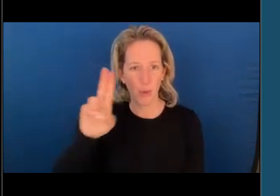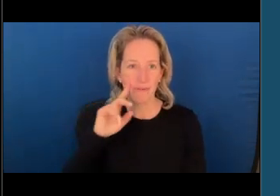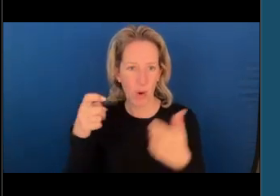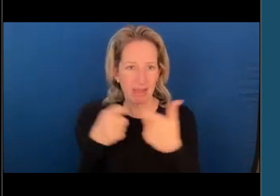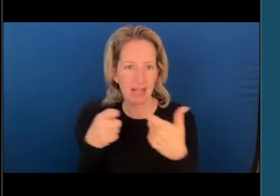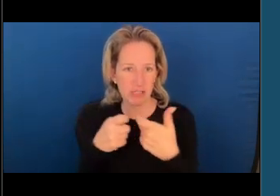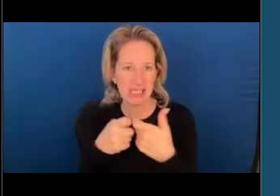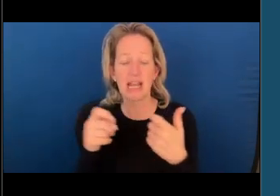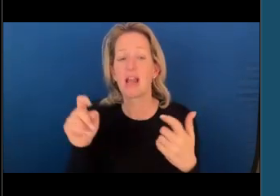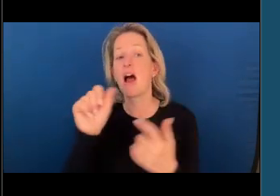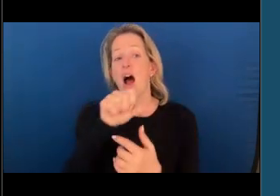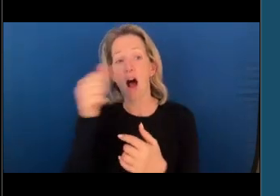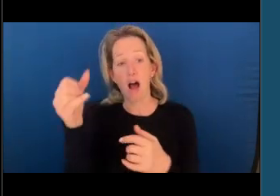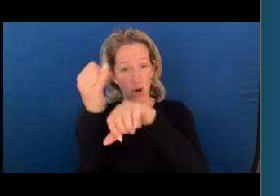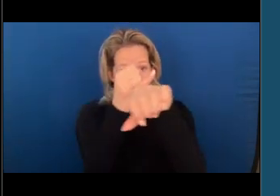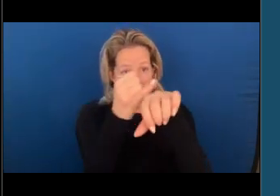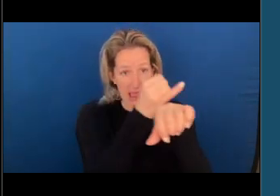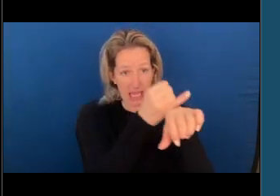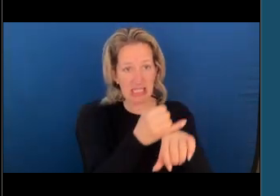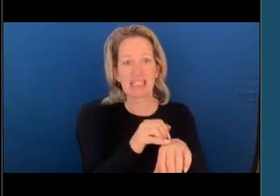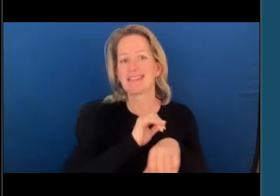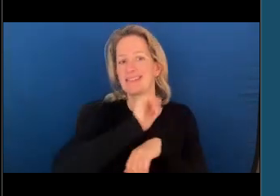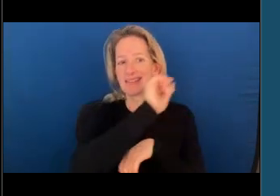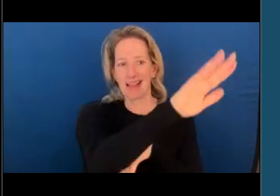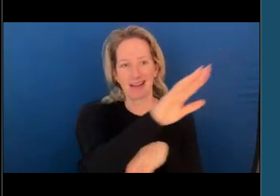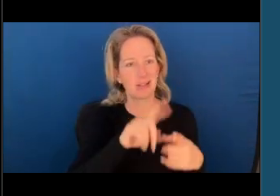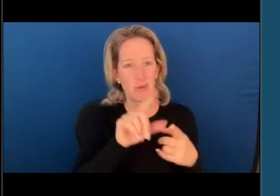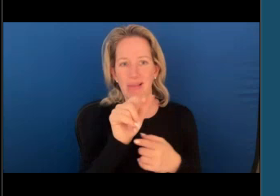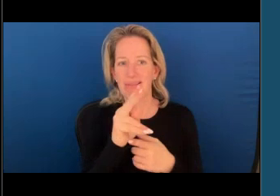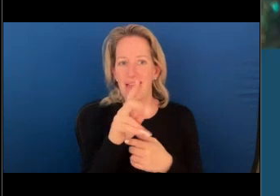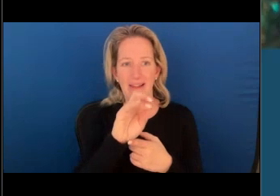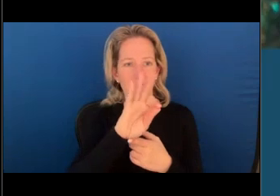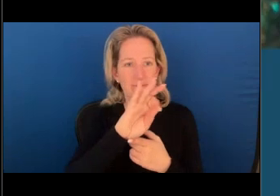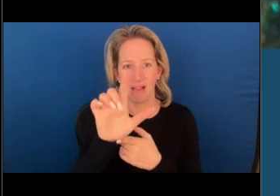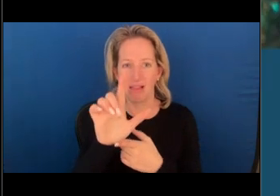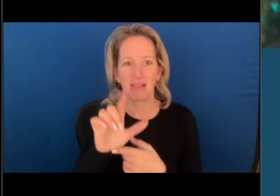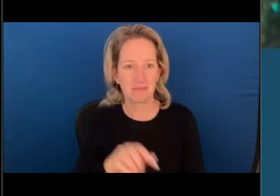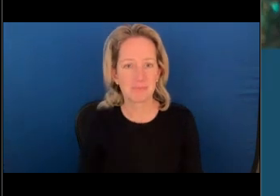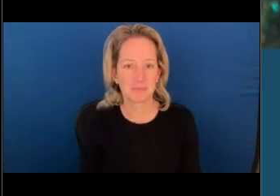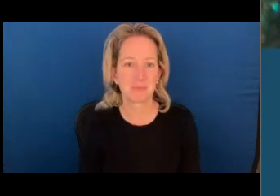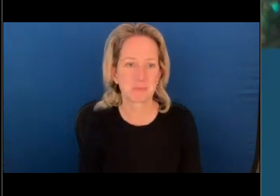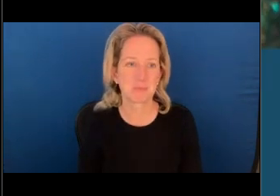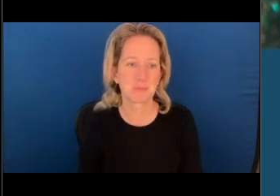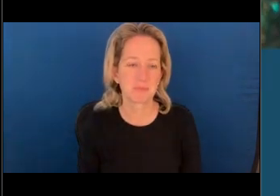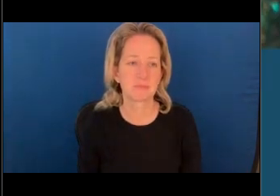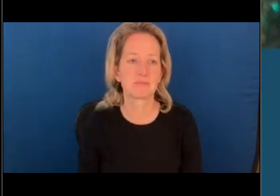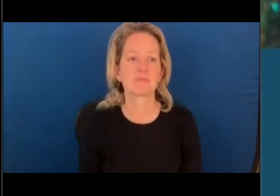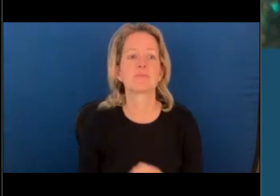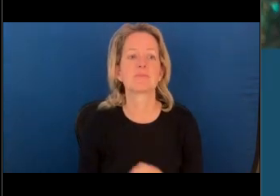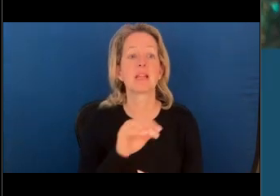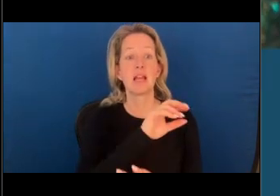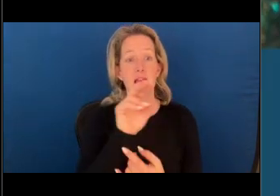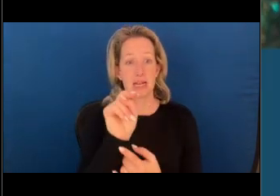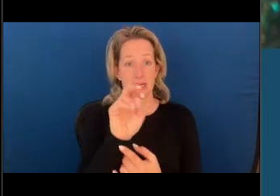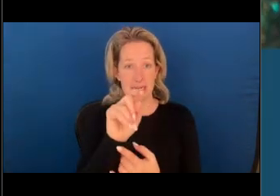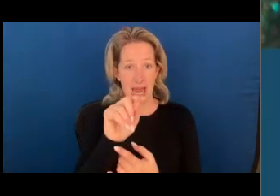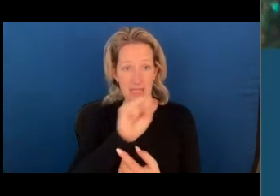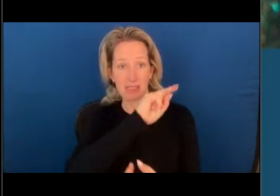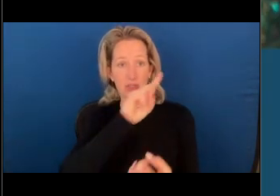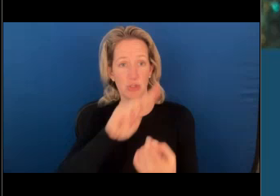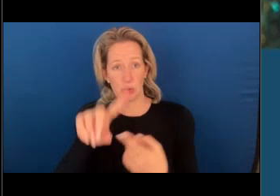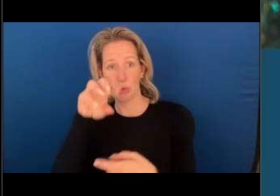other islands send it mostly to landfill. Next slide. So the Nets to Infrastructure project goal is